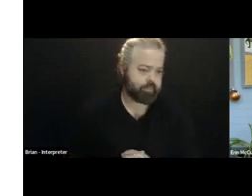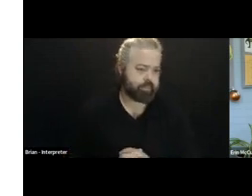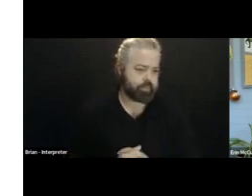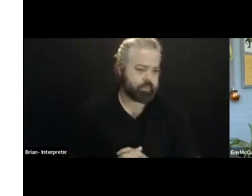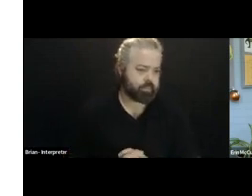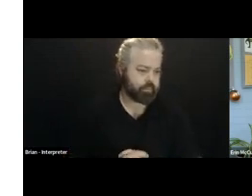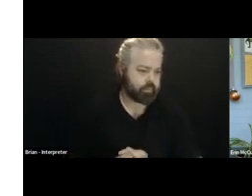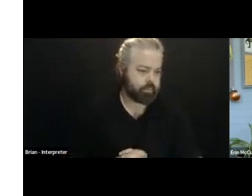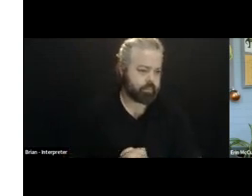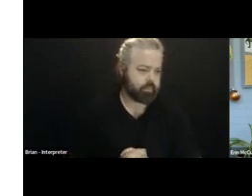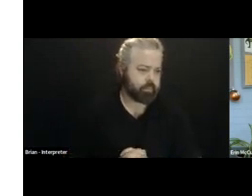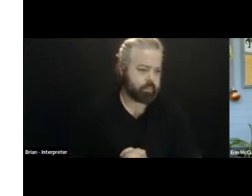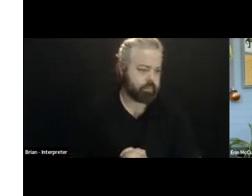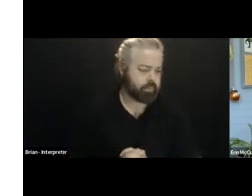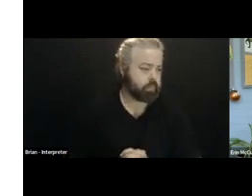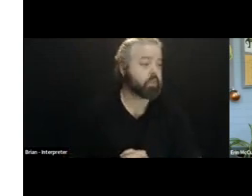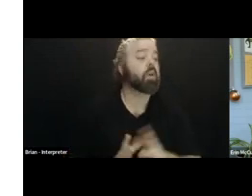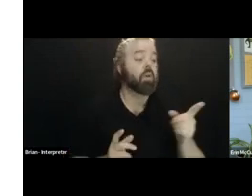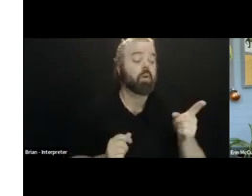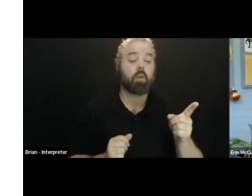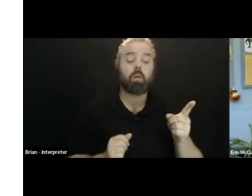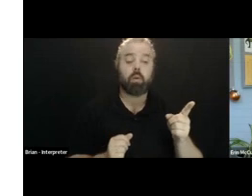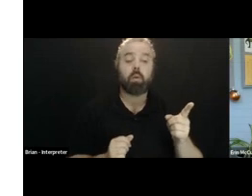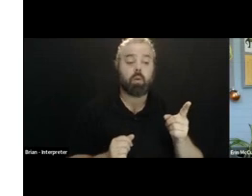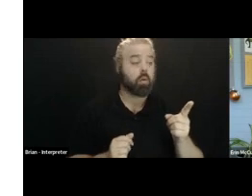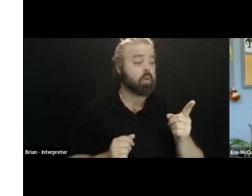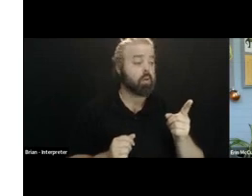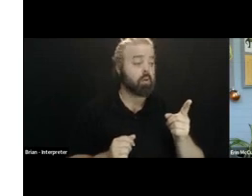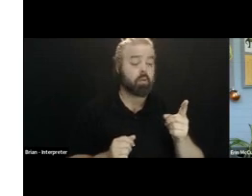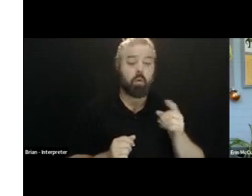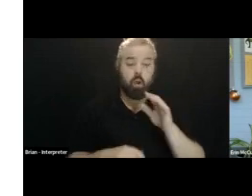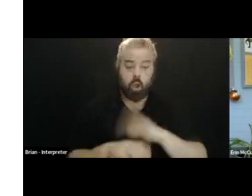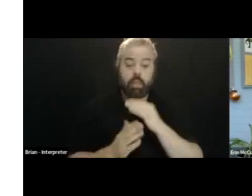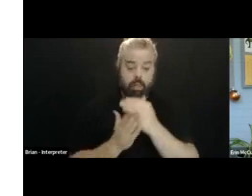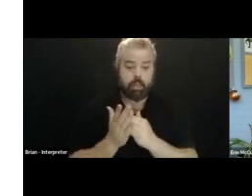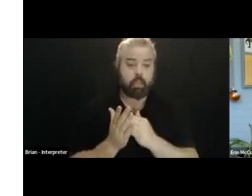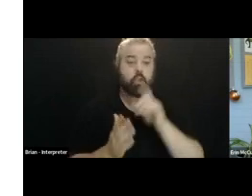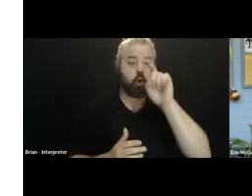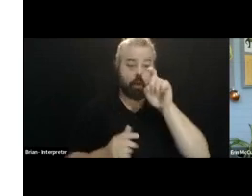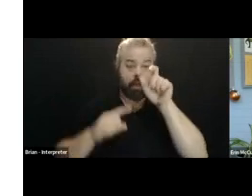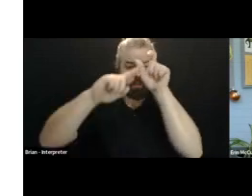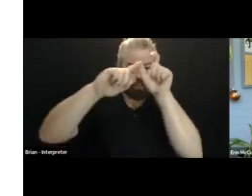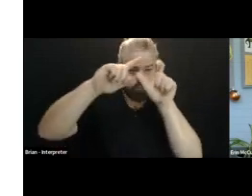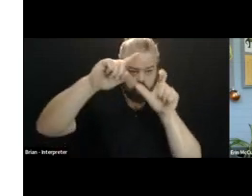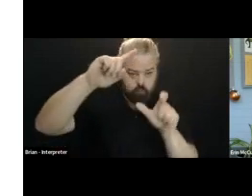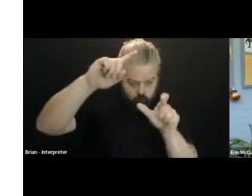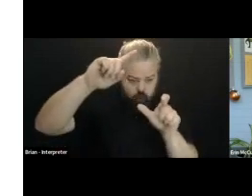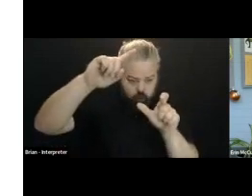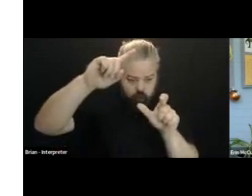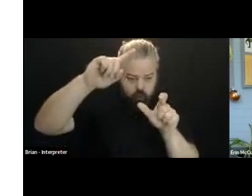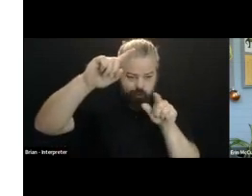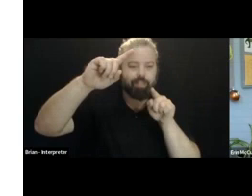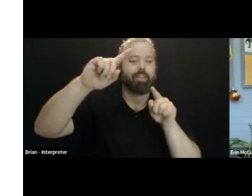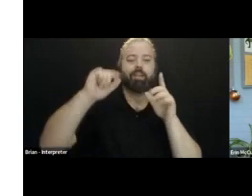when you highlight the list, you may also be able to tell that it is not formatted correctly, because as